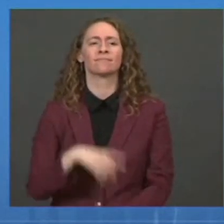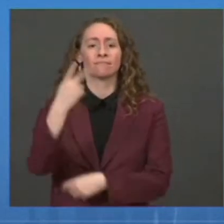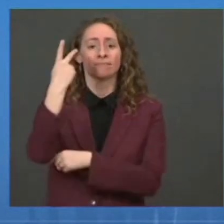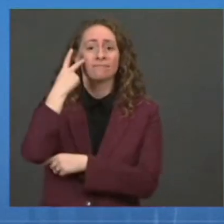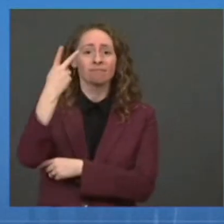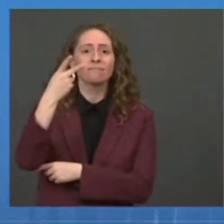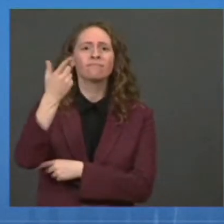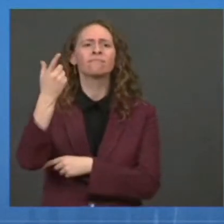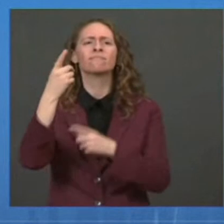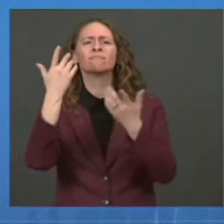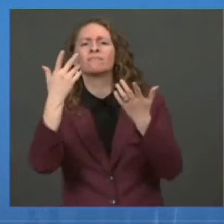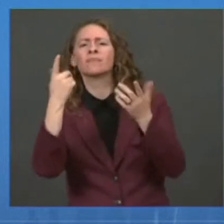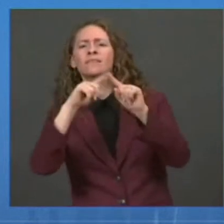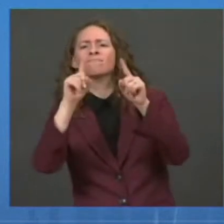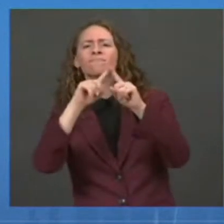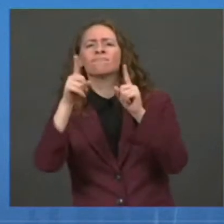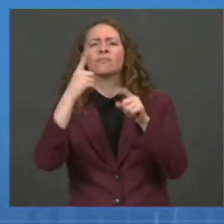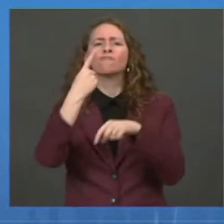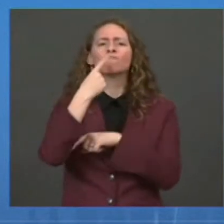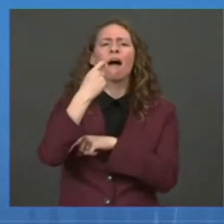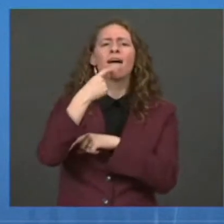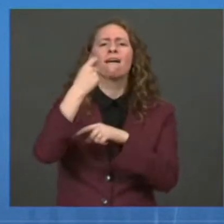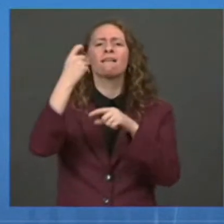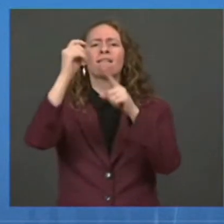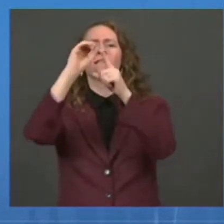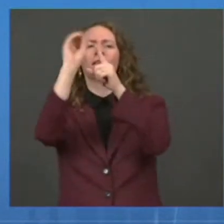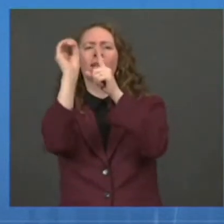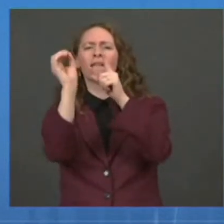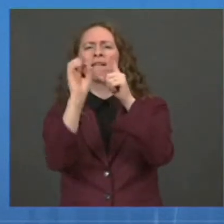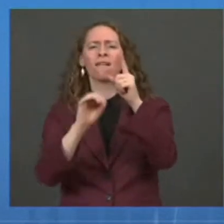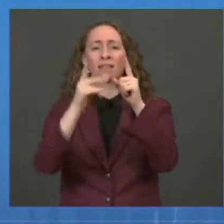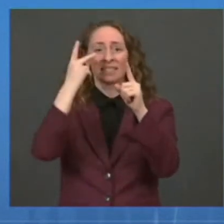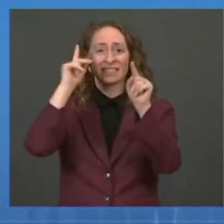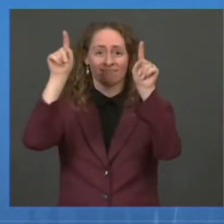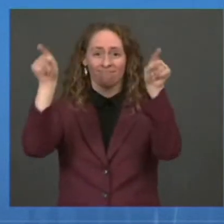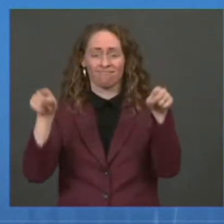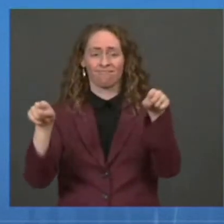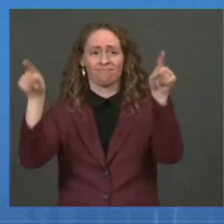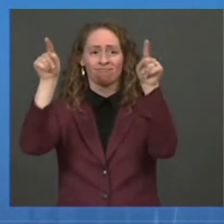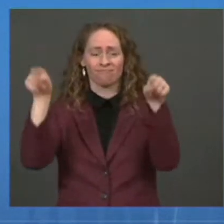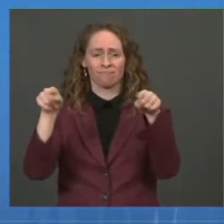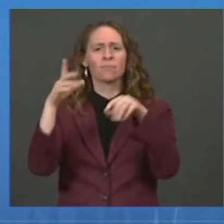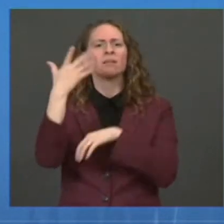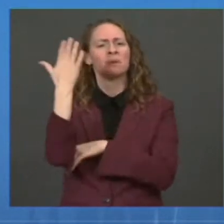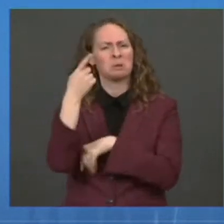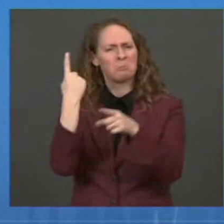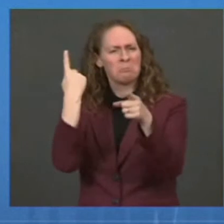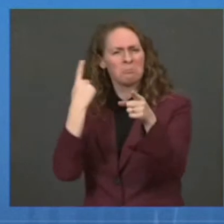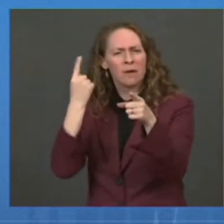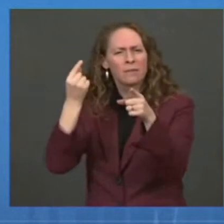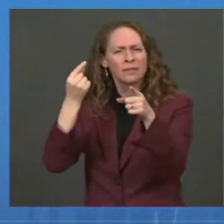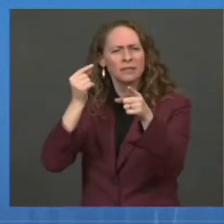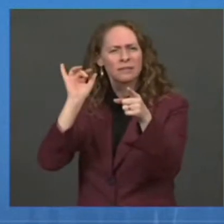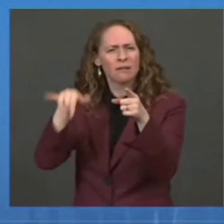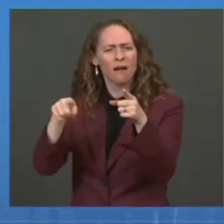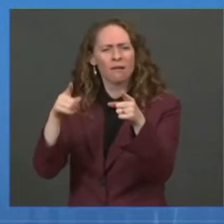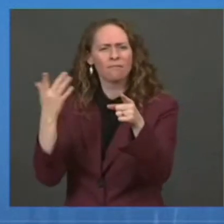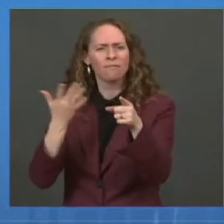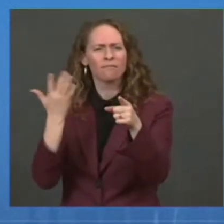right off is the fact that those represent amino acid substitutions as a result of